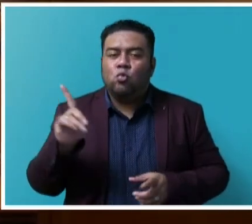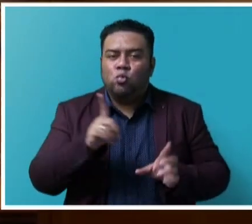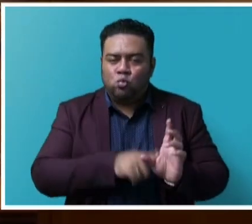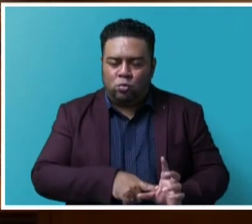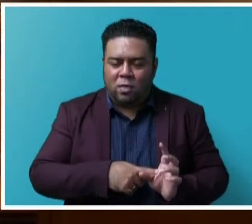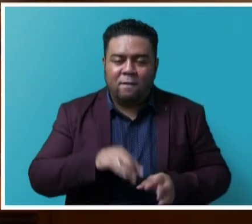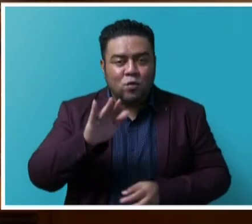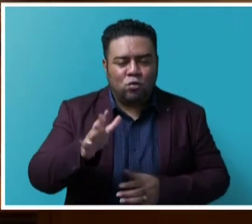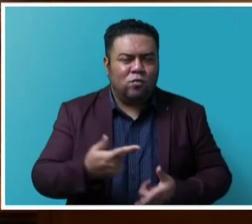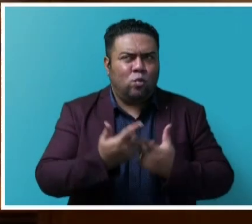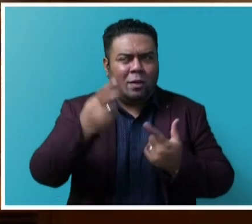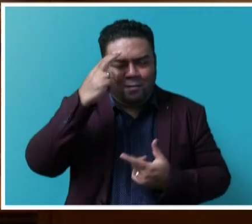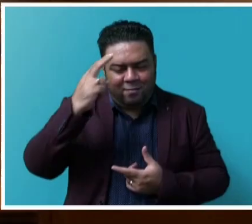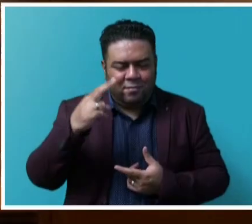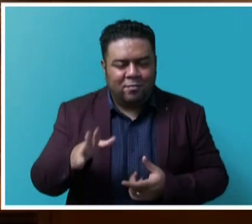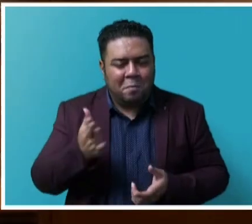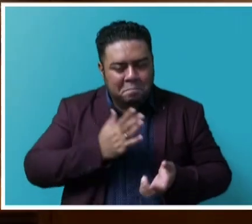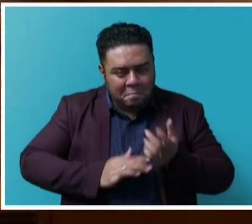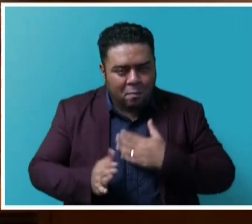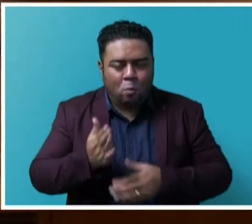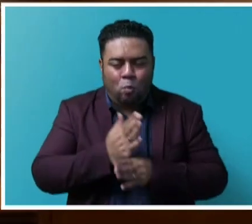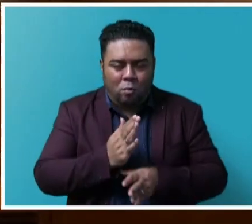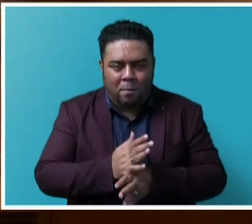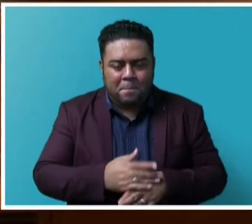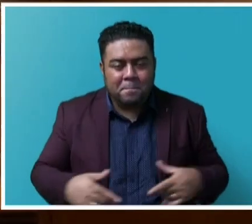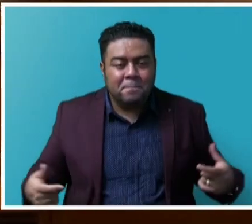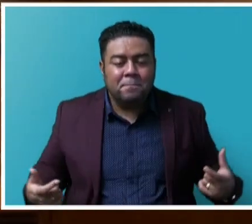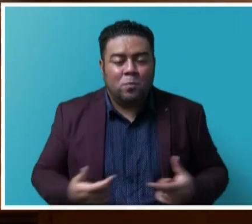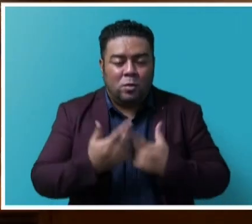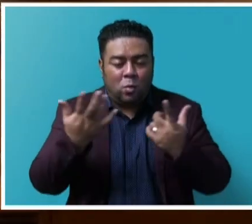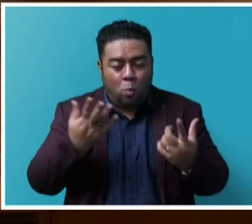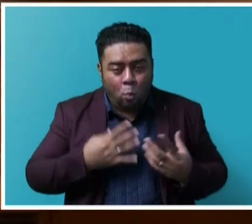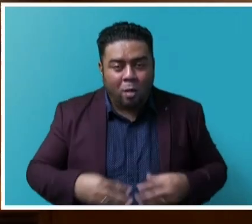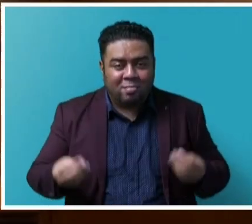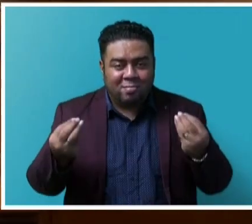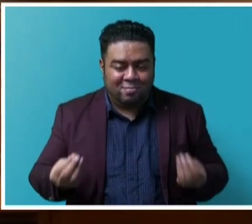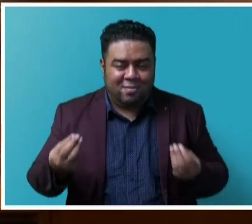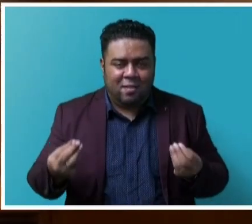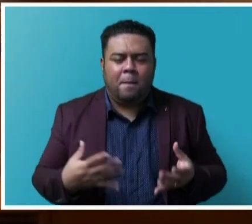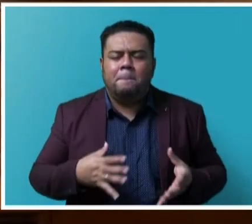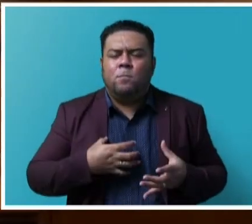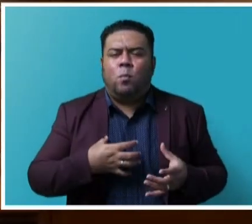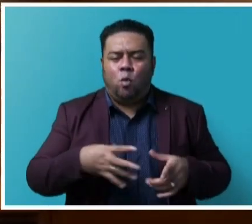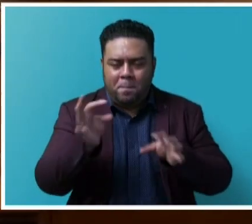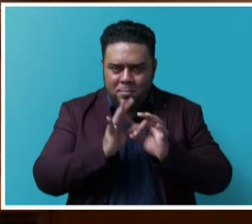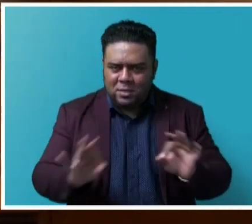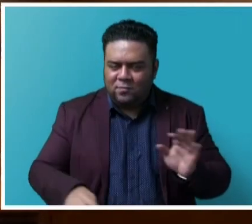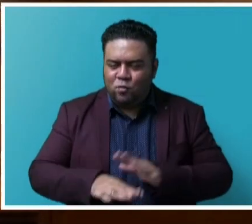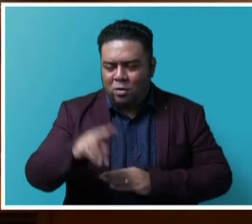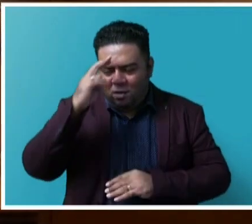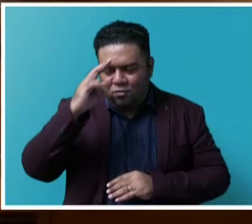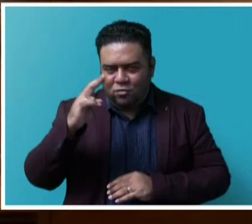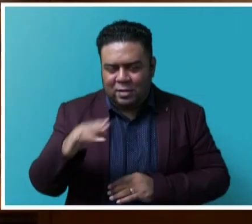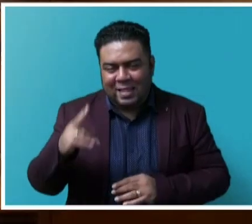nation, to tirelessly pursue a brighter, wealthier, and more peaceful nation, the nation of